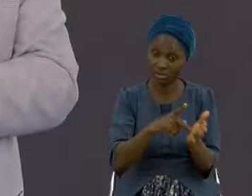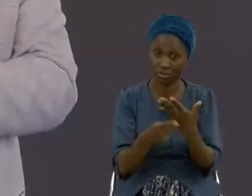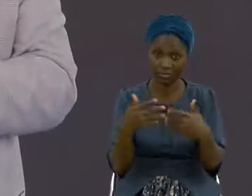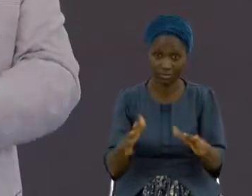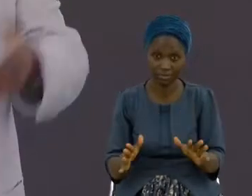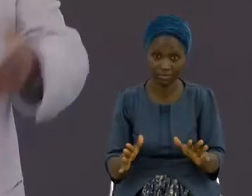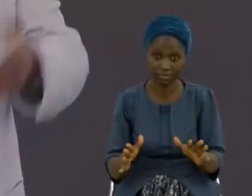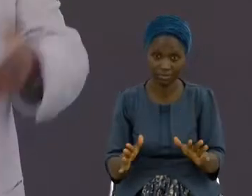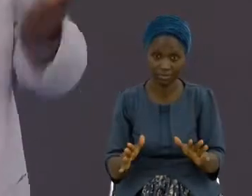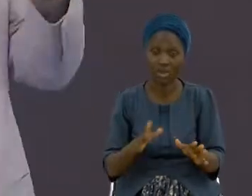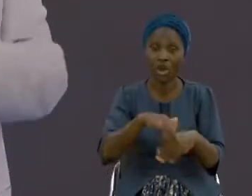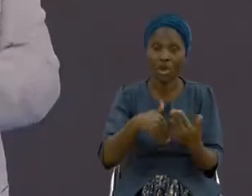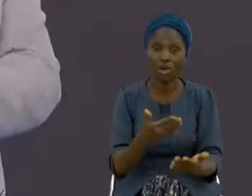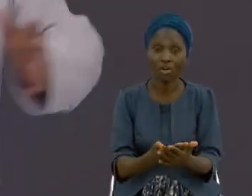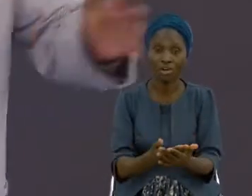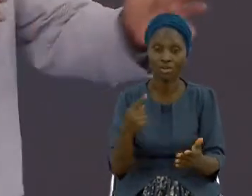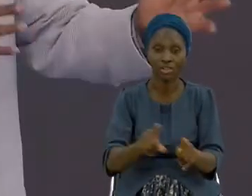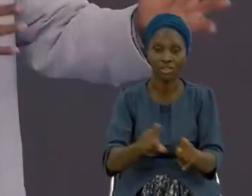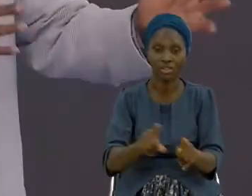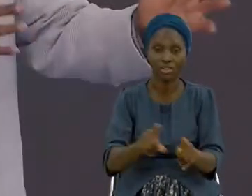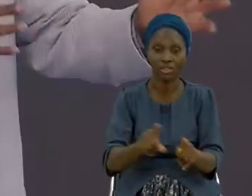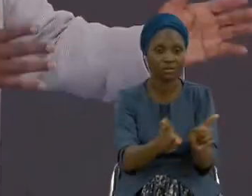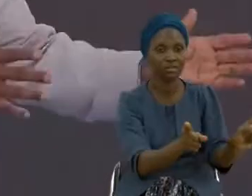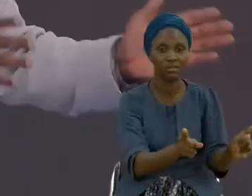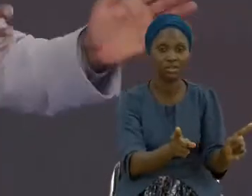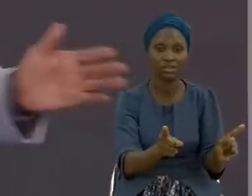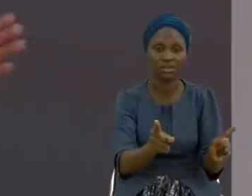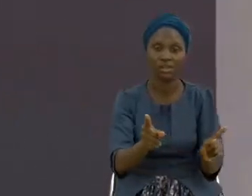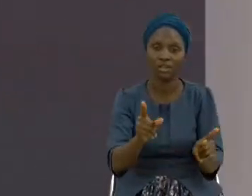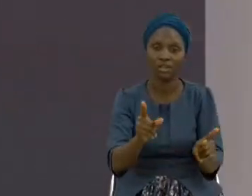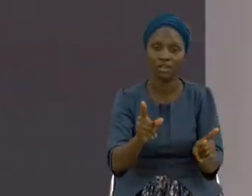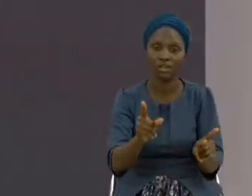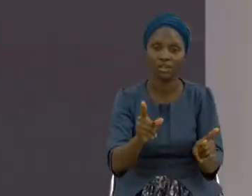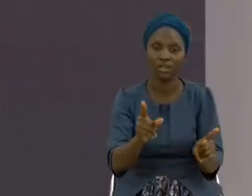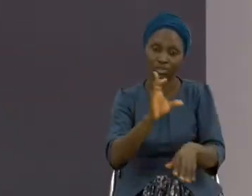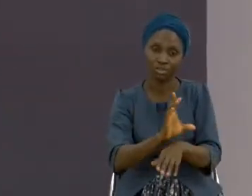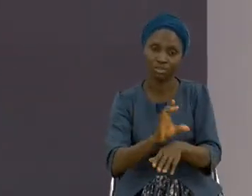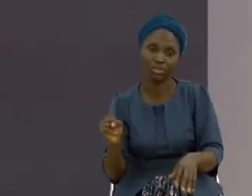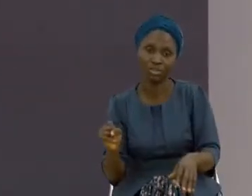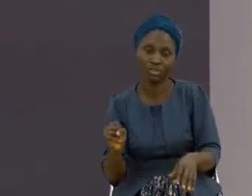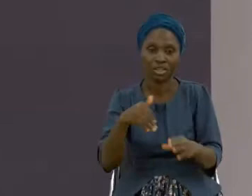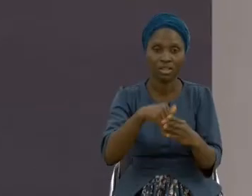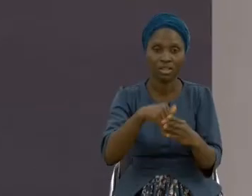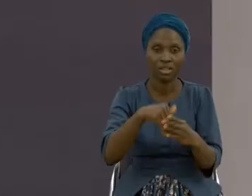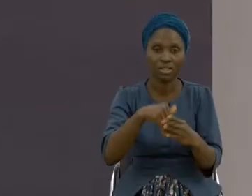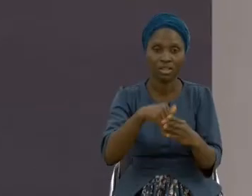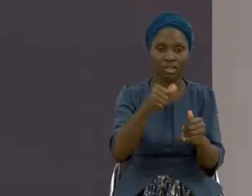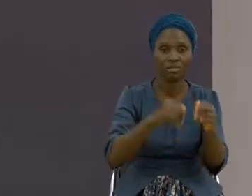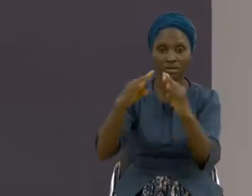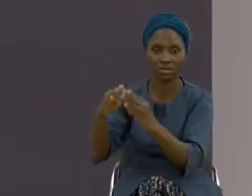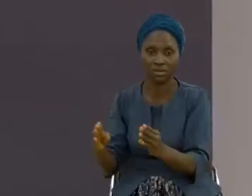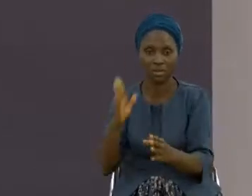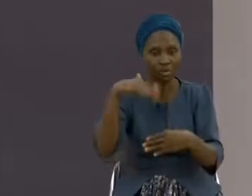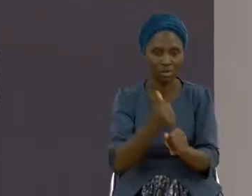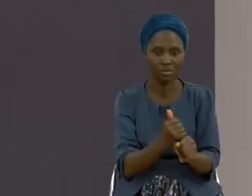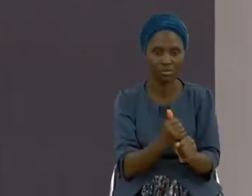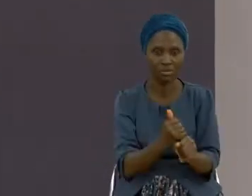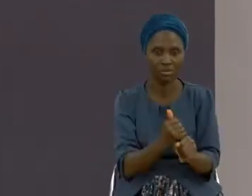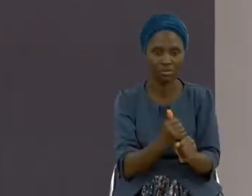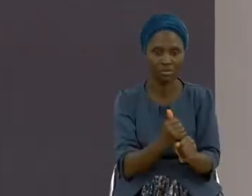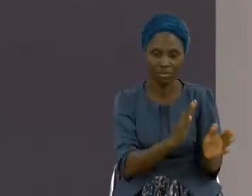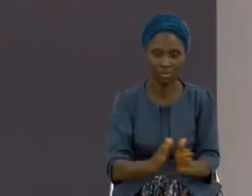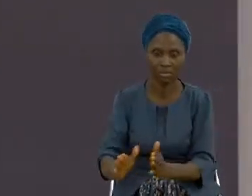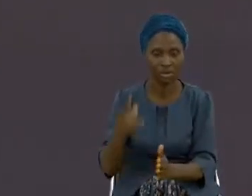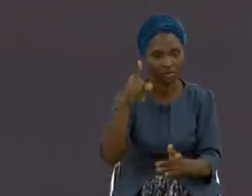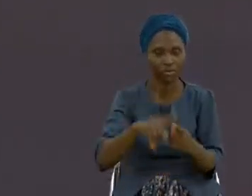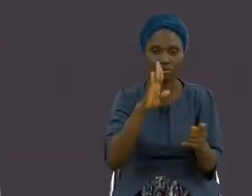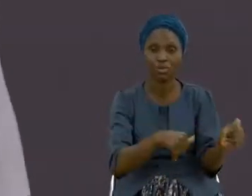country in every community they'll make arrest me for you to be baptized in water if you have not been baptized